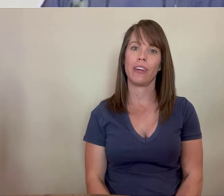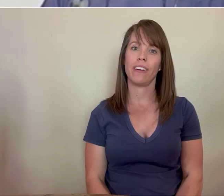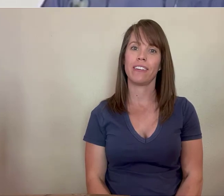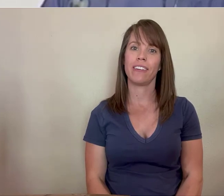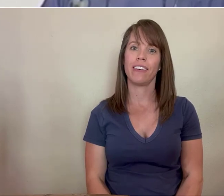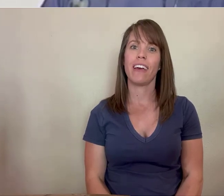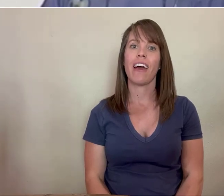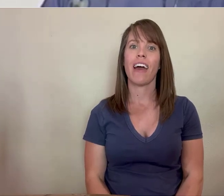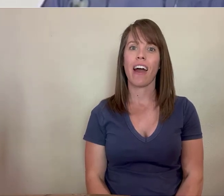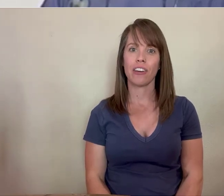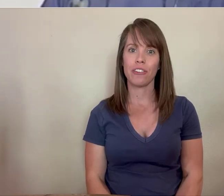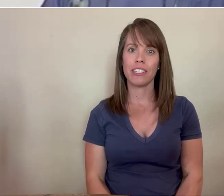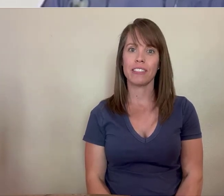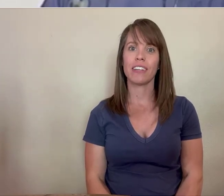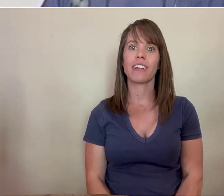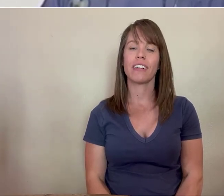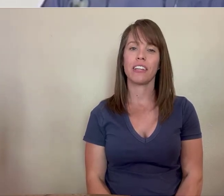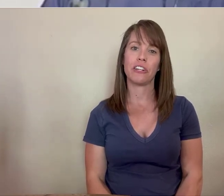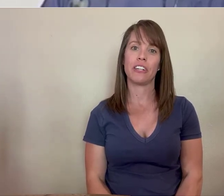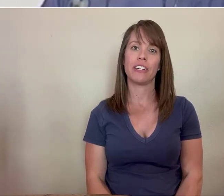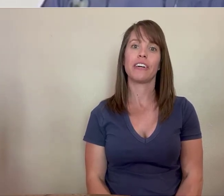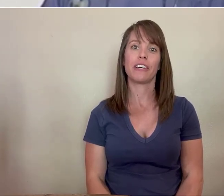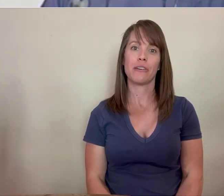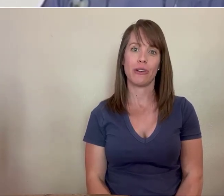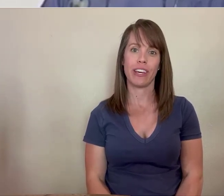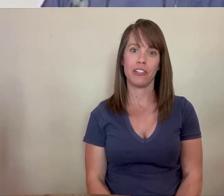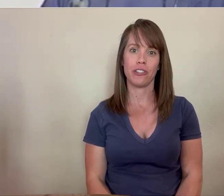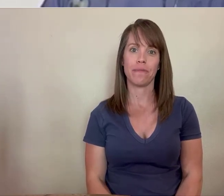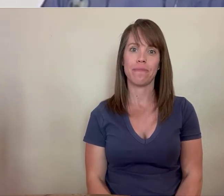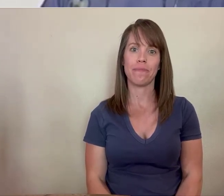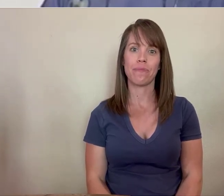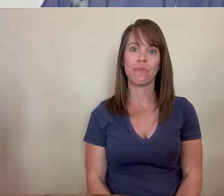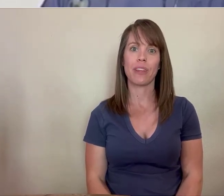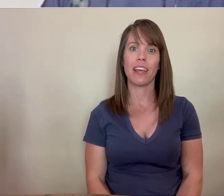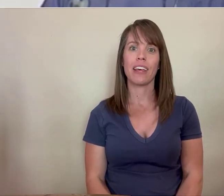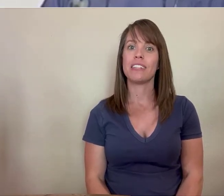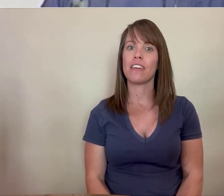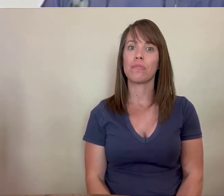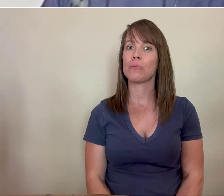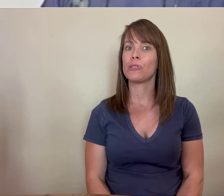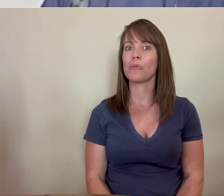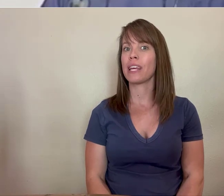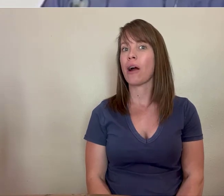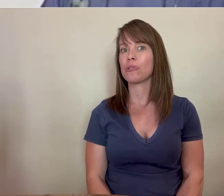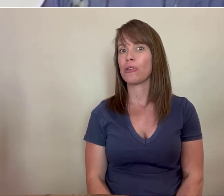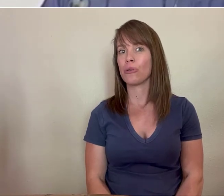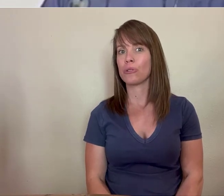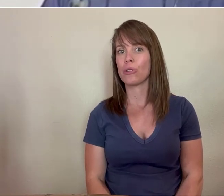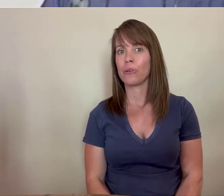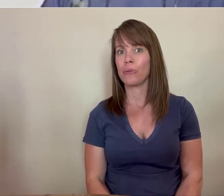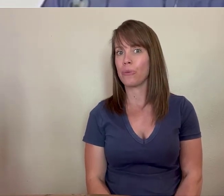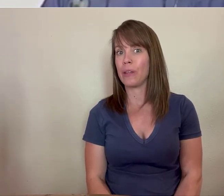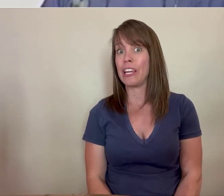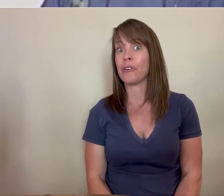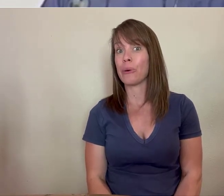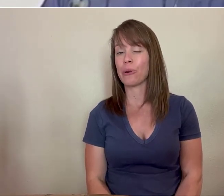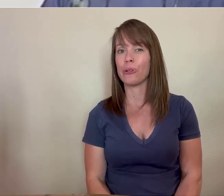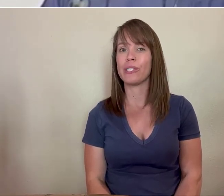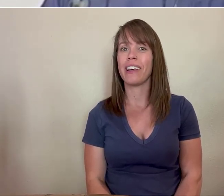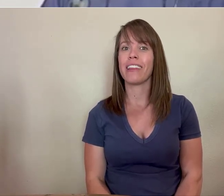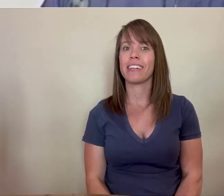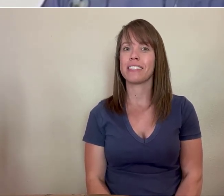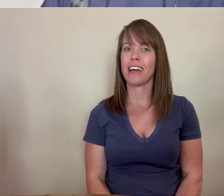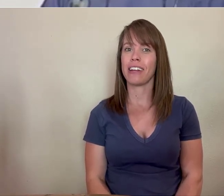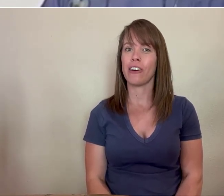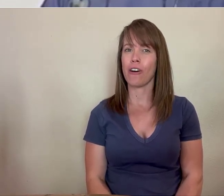Remember the goal here: accurate, clear communication. Deaf people don't encounter those in the hearing